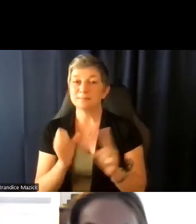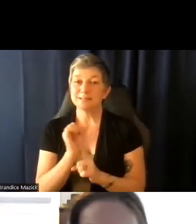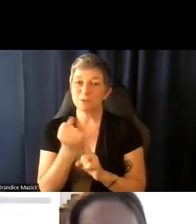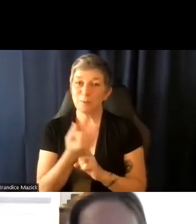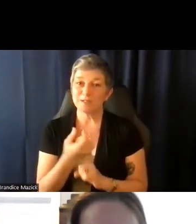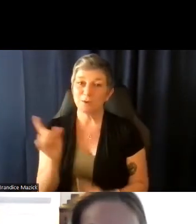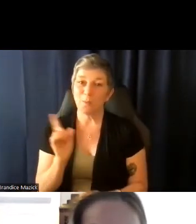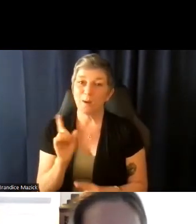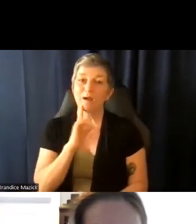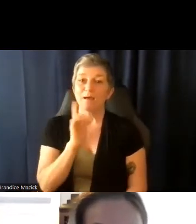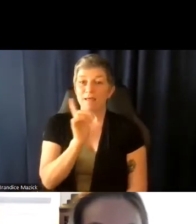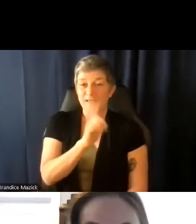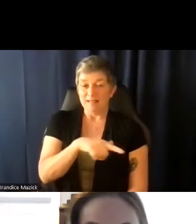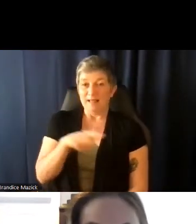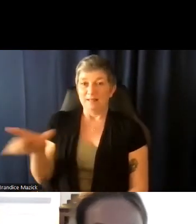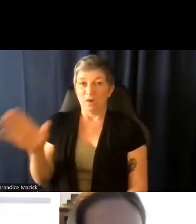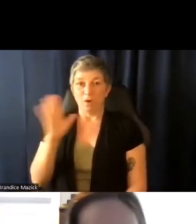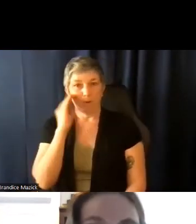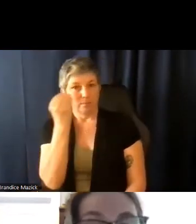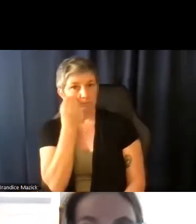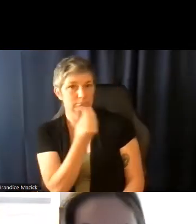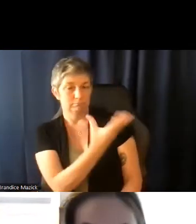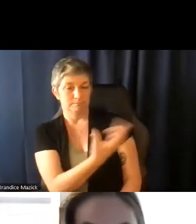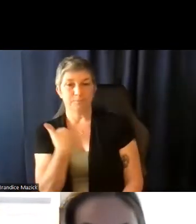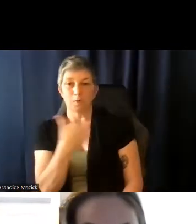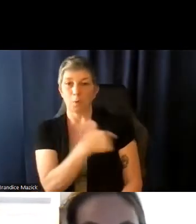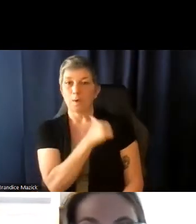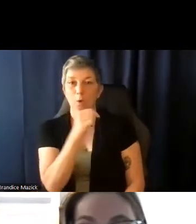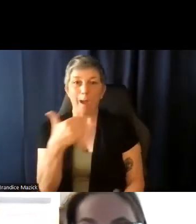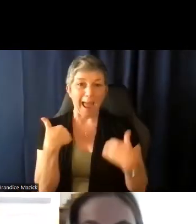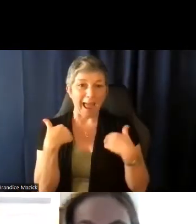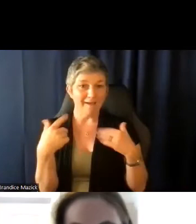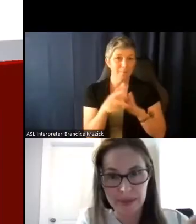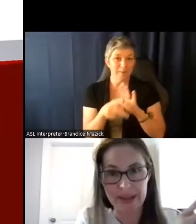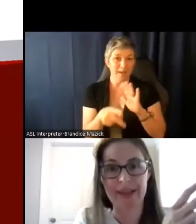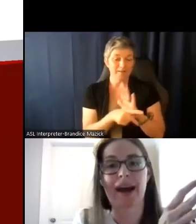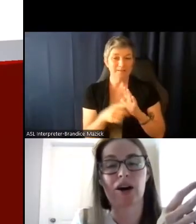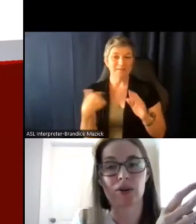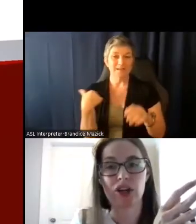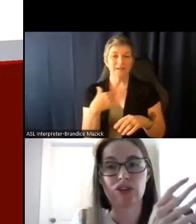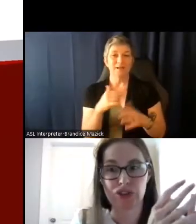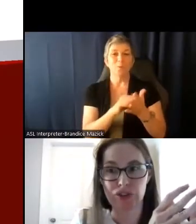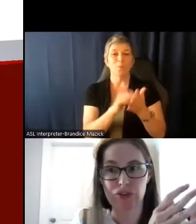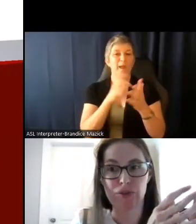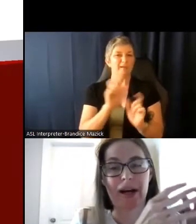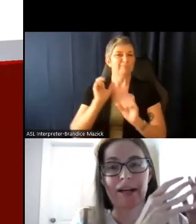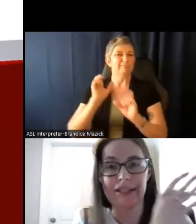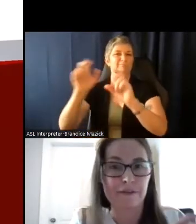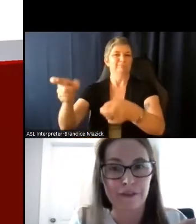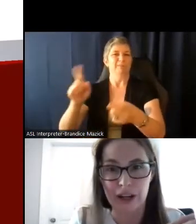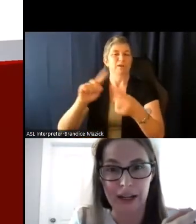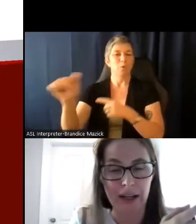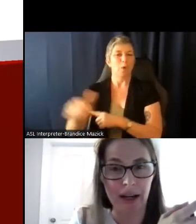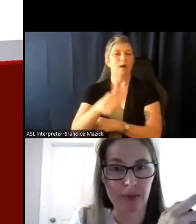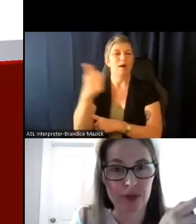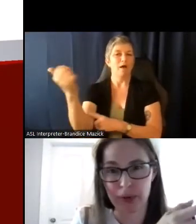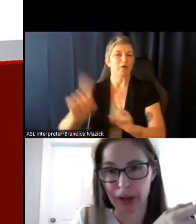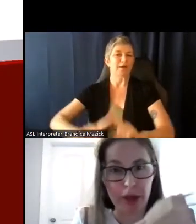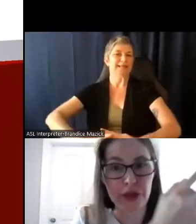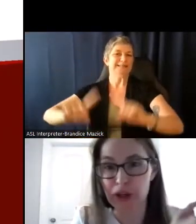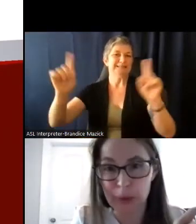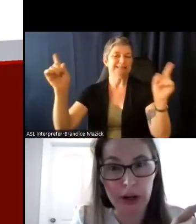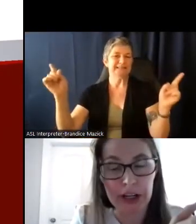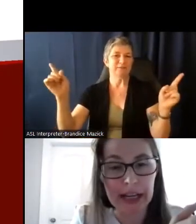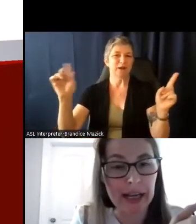the landlord will tell you, we don't have a policy. We farm this out to a different,